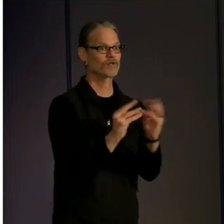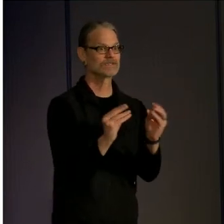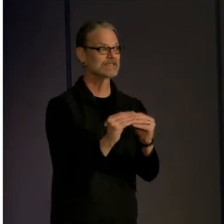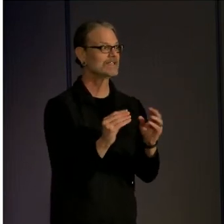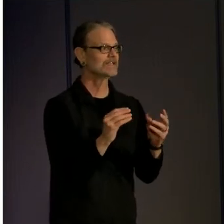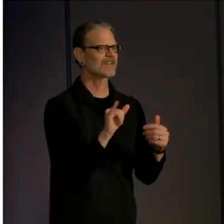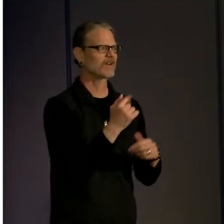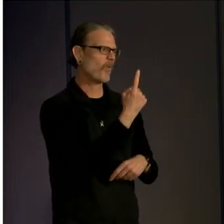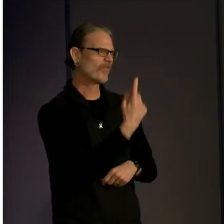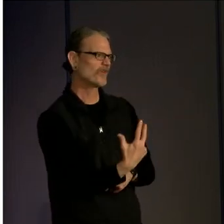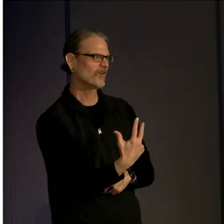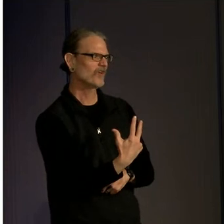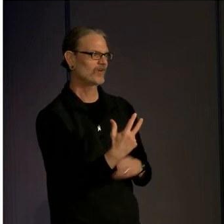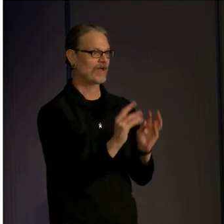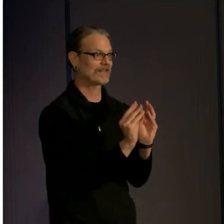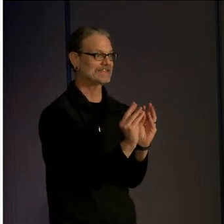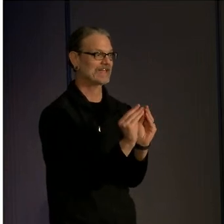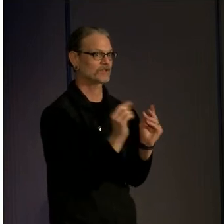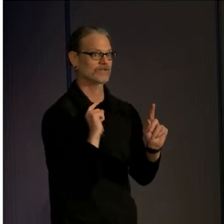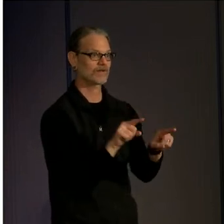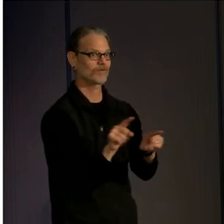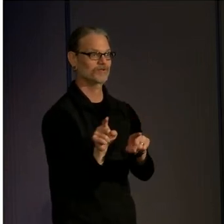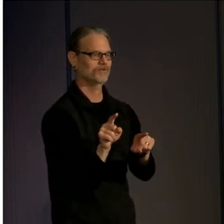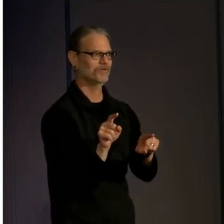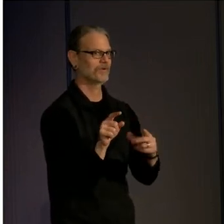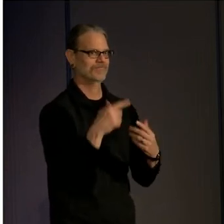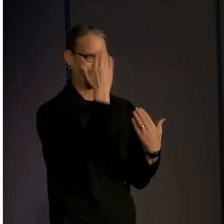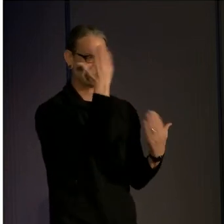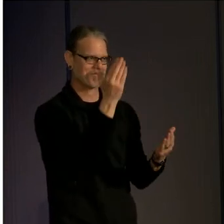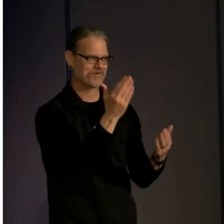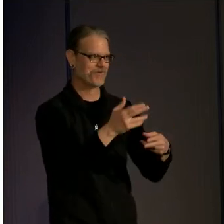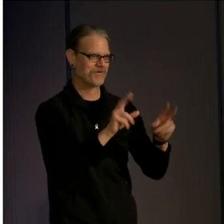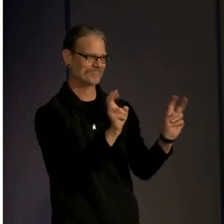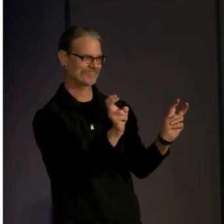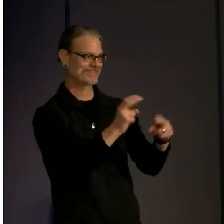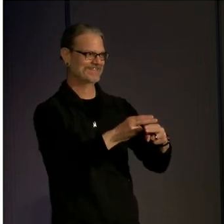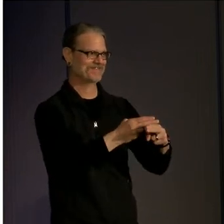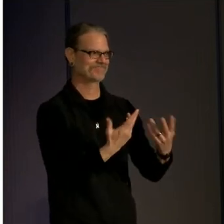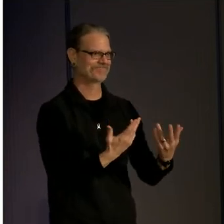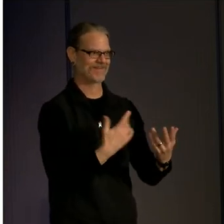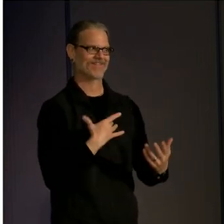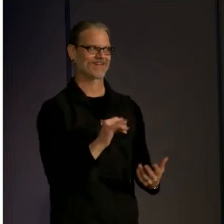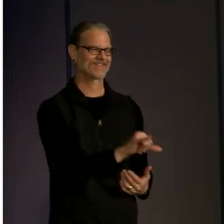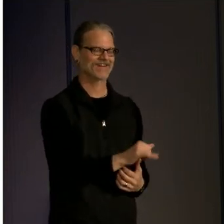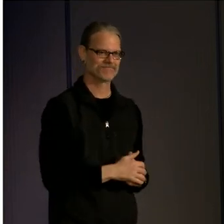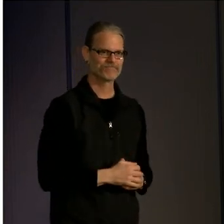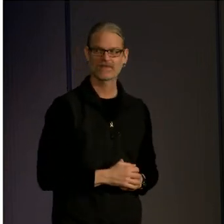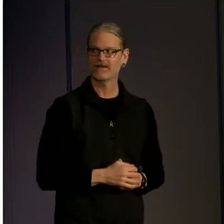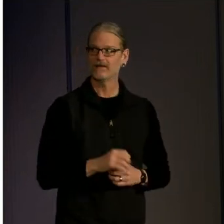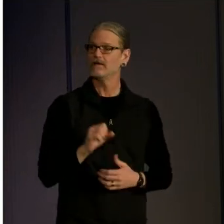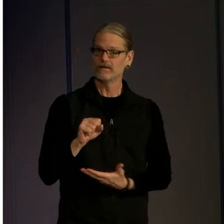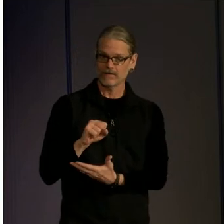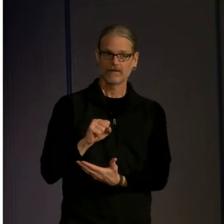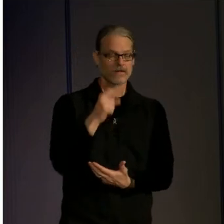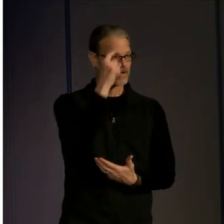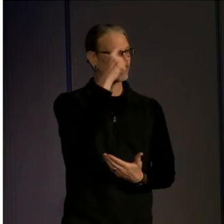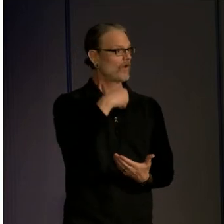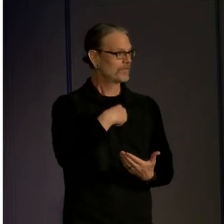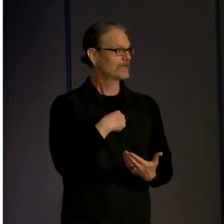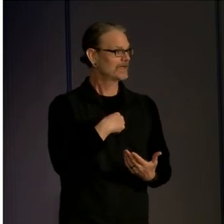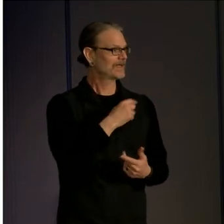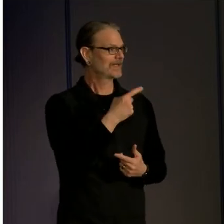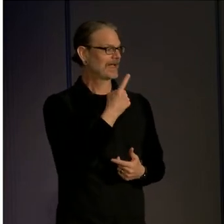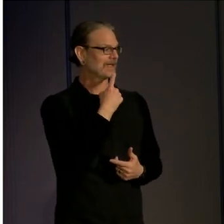mystery for me. So that was the one session that really changed my career. And yeah, so for me, as I